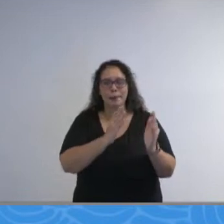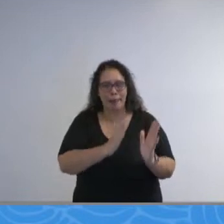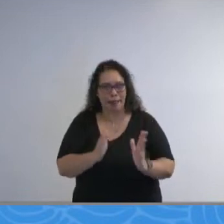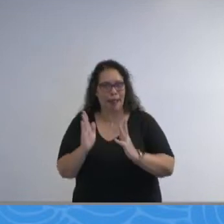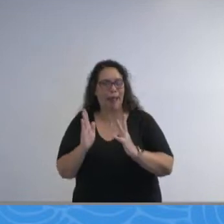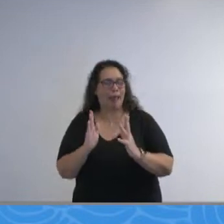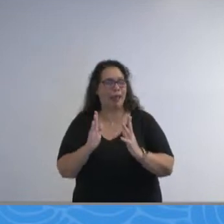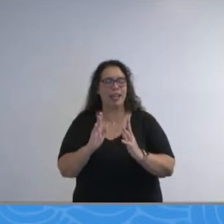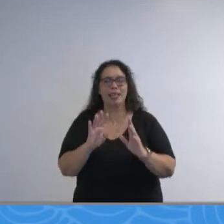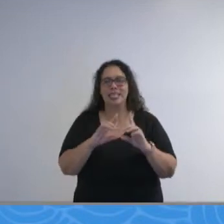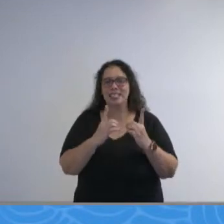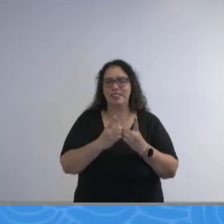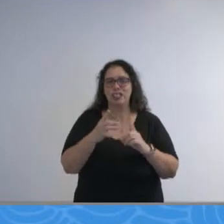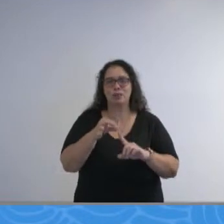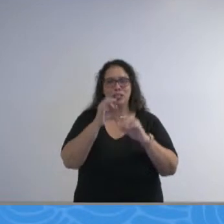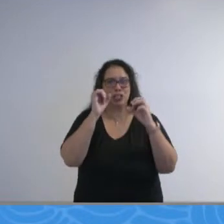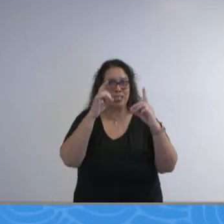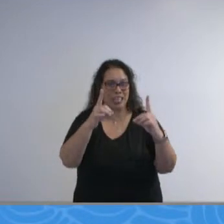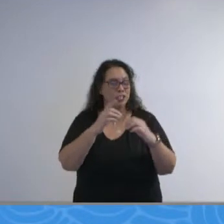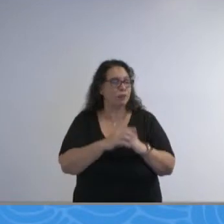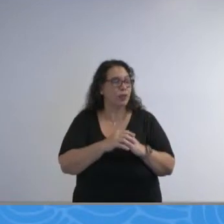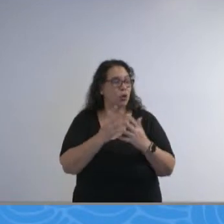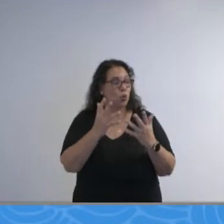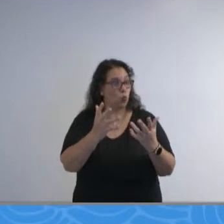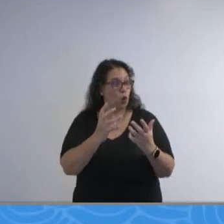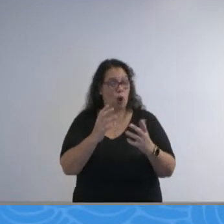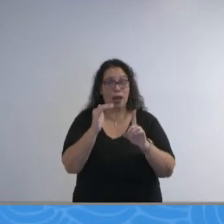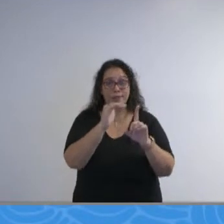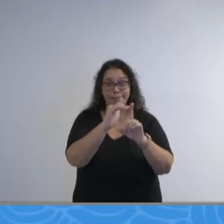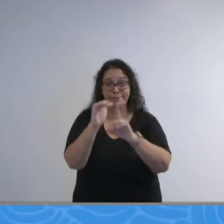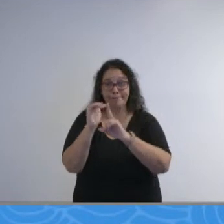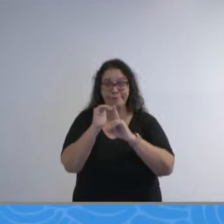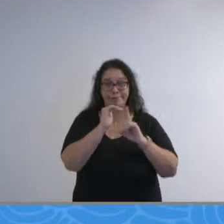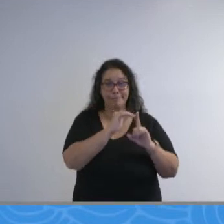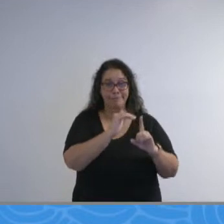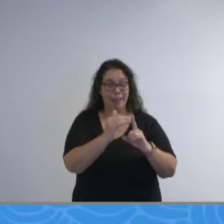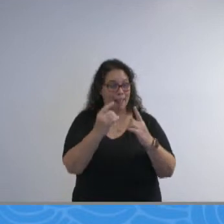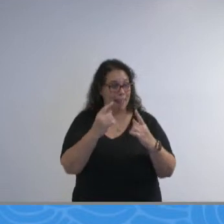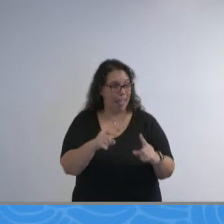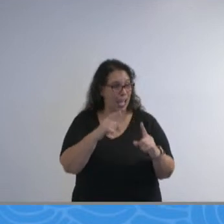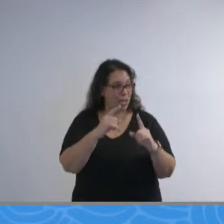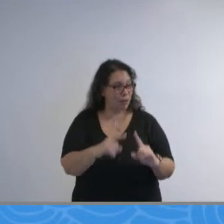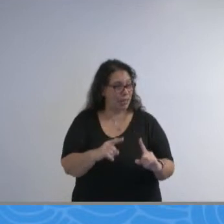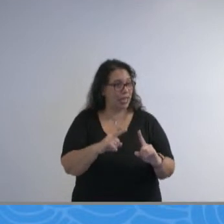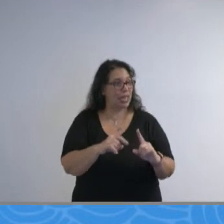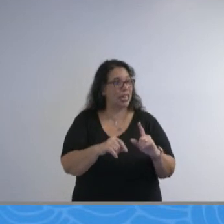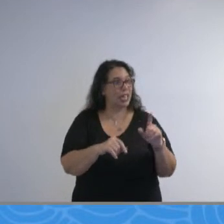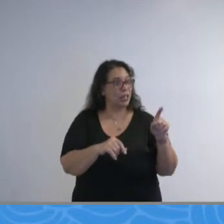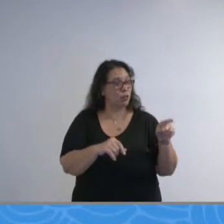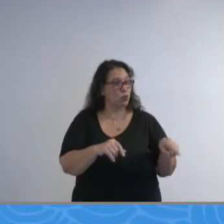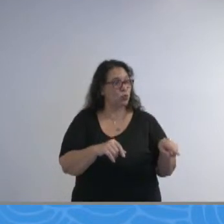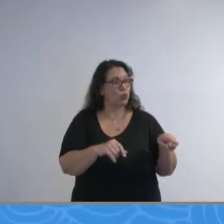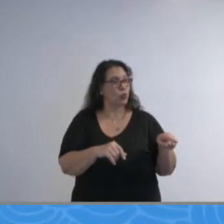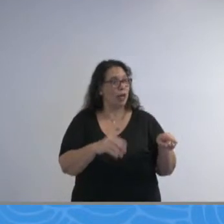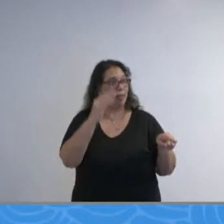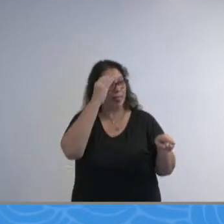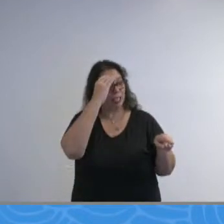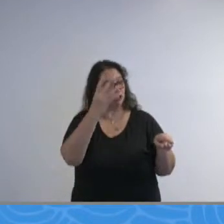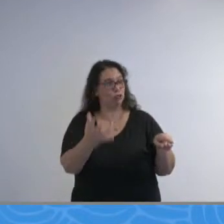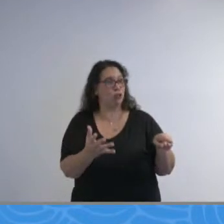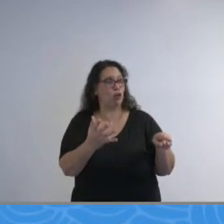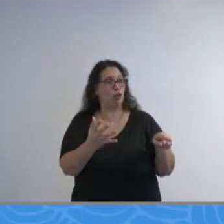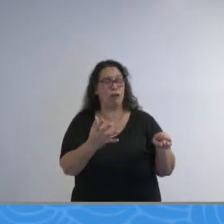of the Division of Special Education. And we just wanted to remind you that these are happening and just let you know that